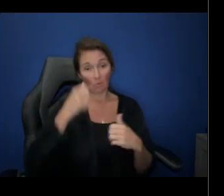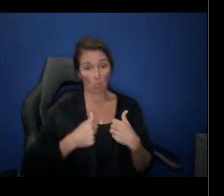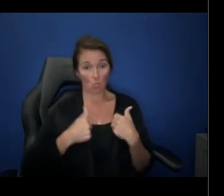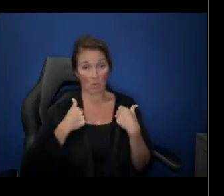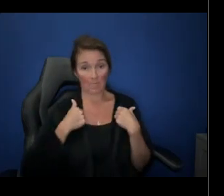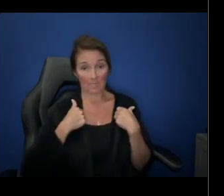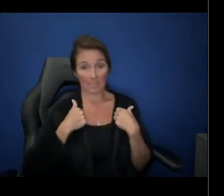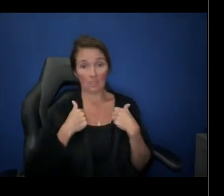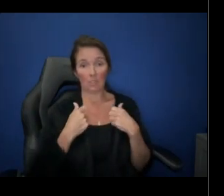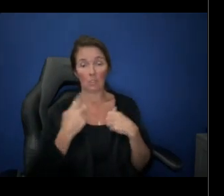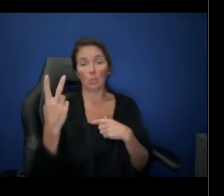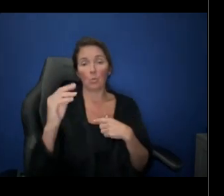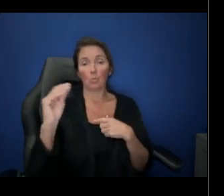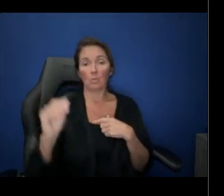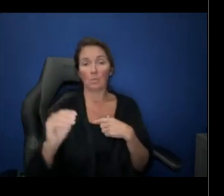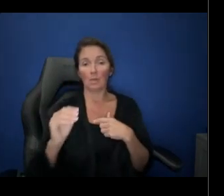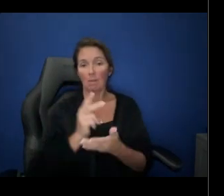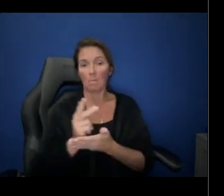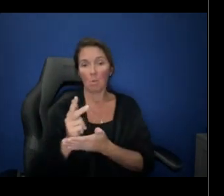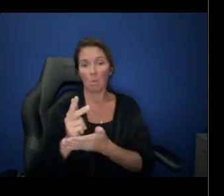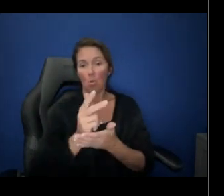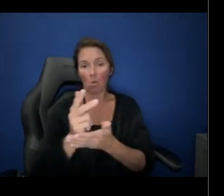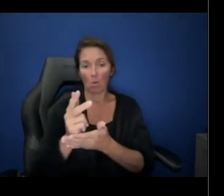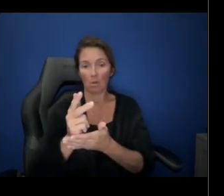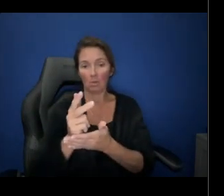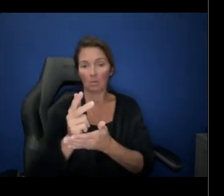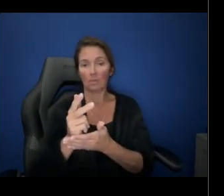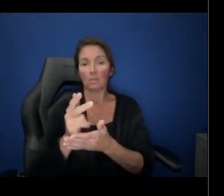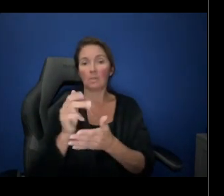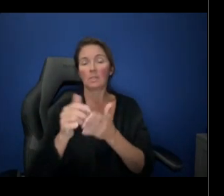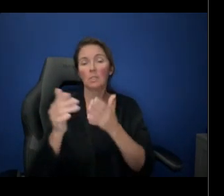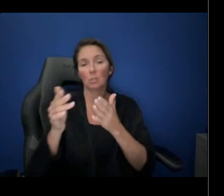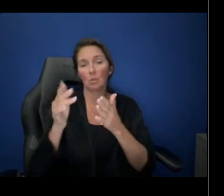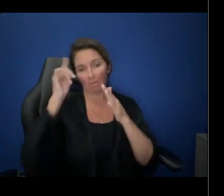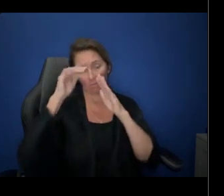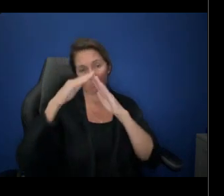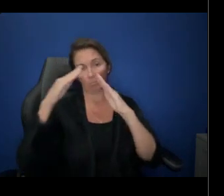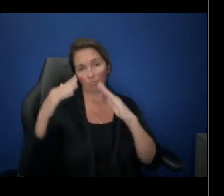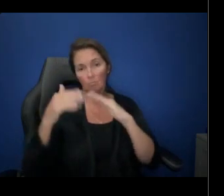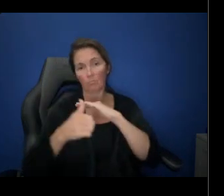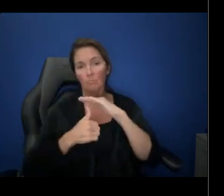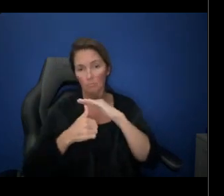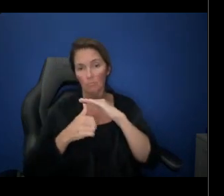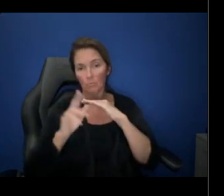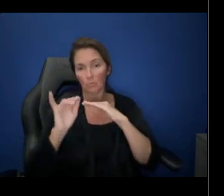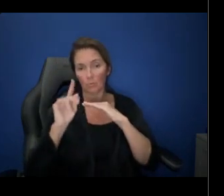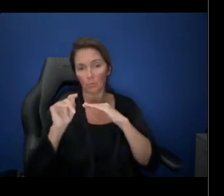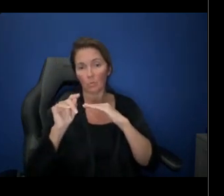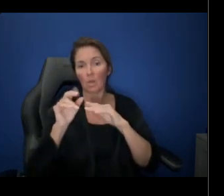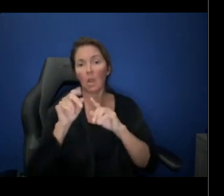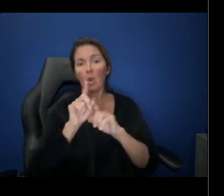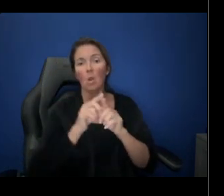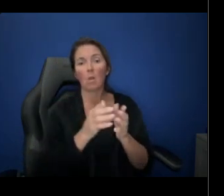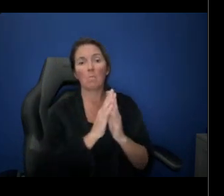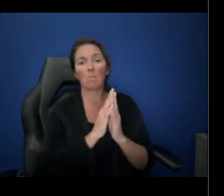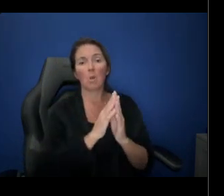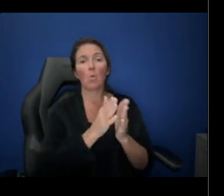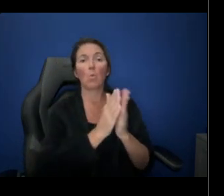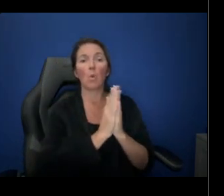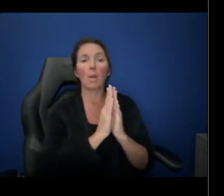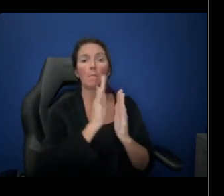residents, 2% of parking spaces serving covered dwelling units, and upon request by persons